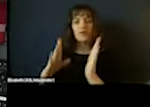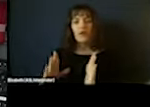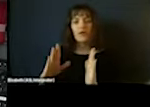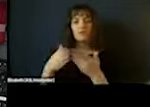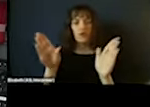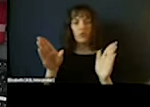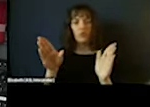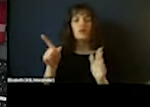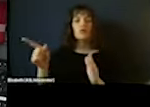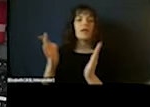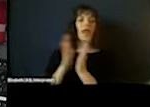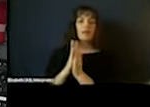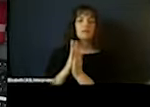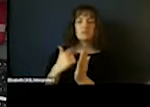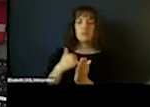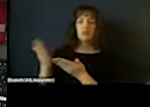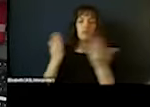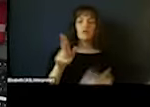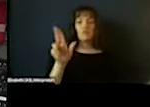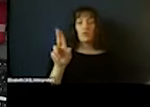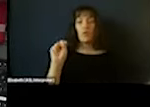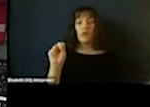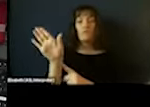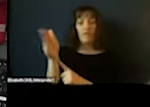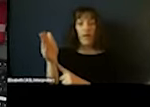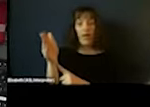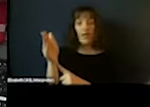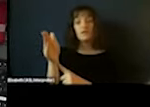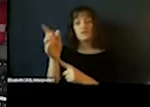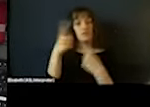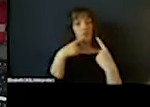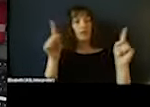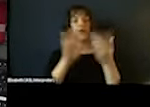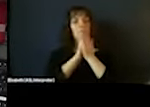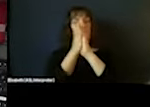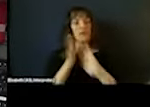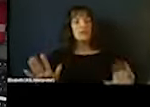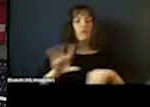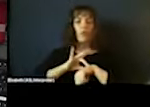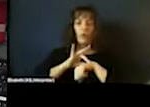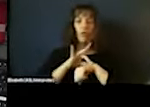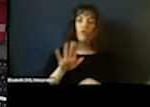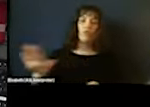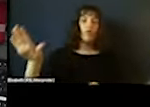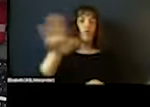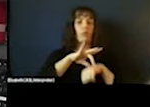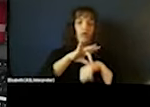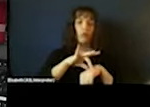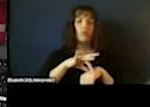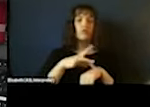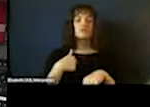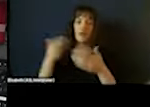the UN flag to declare the peaceful earth, whole around the earth. So I bring this UN flag and then make the